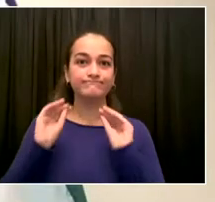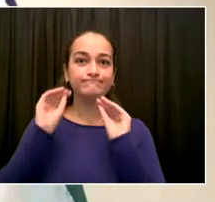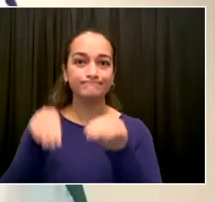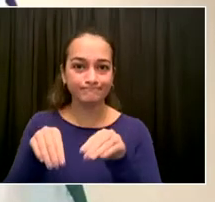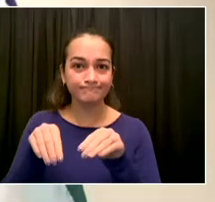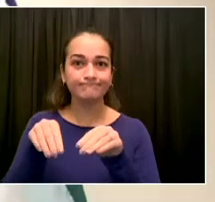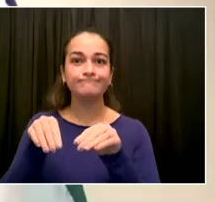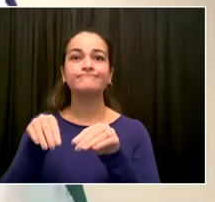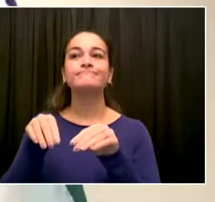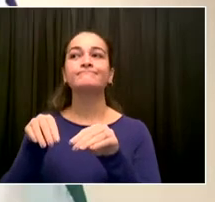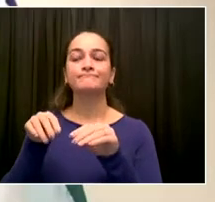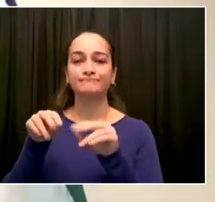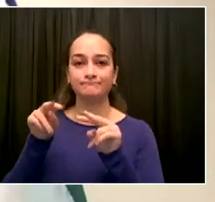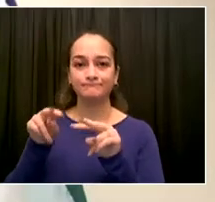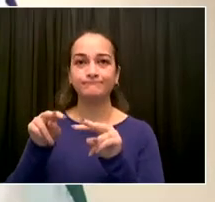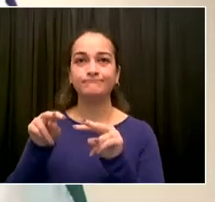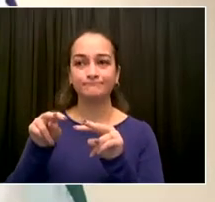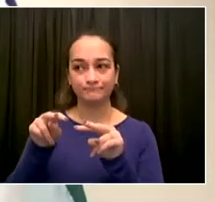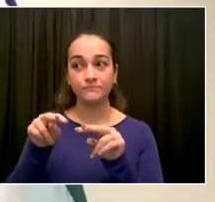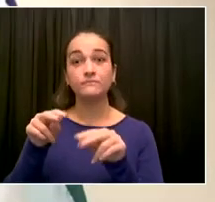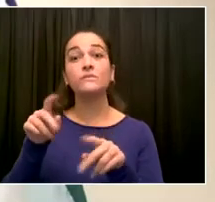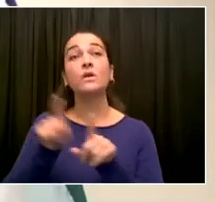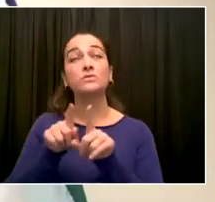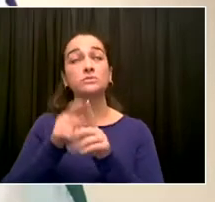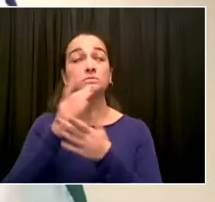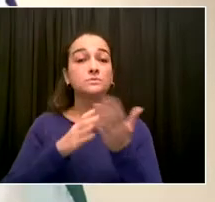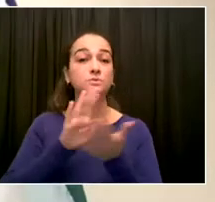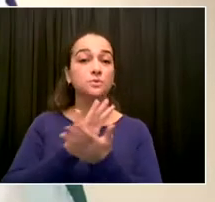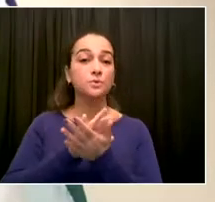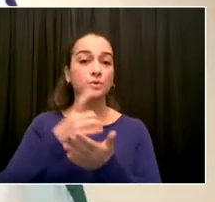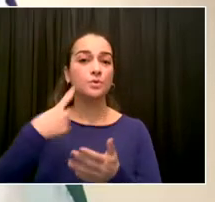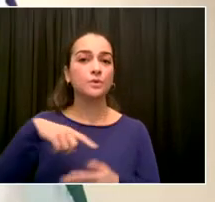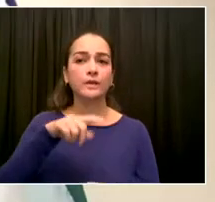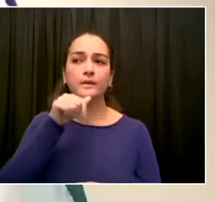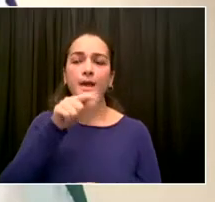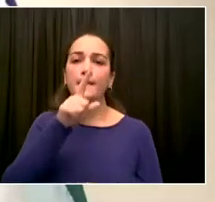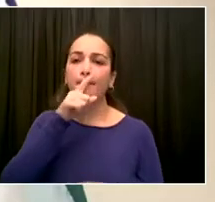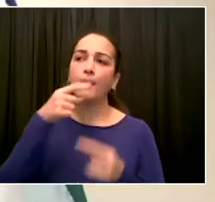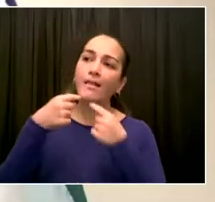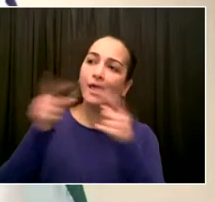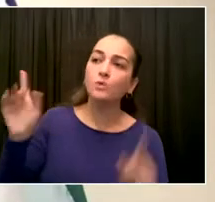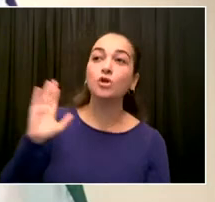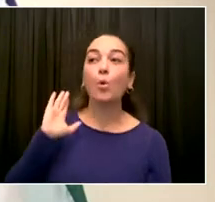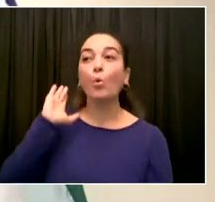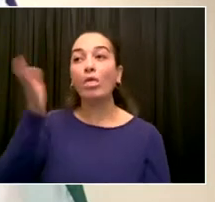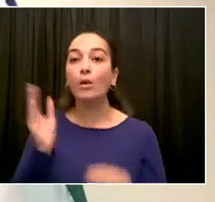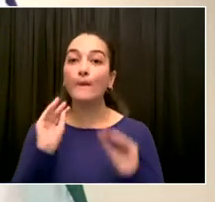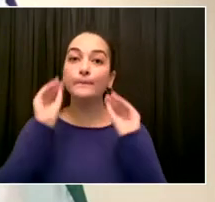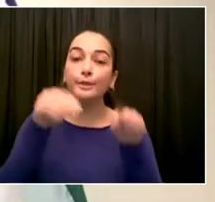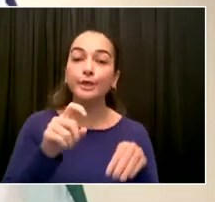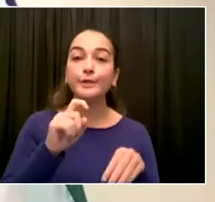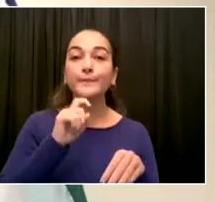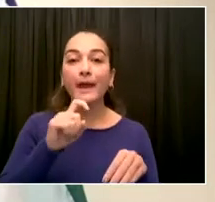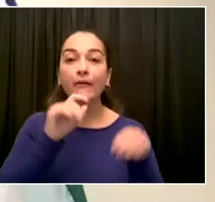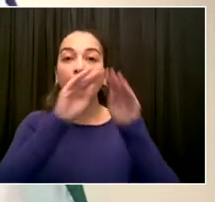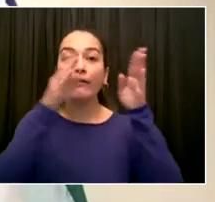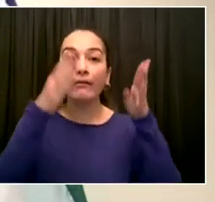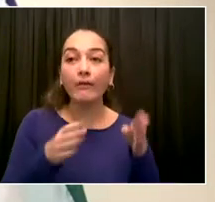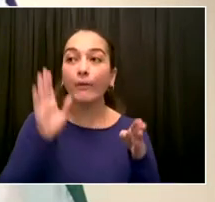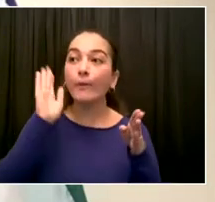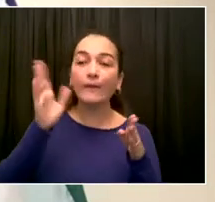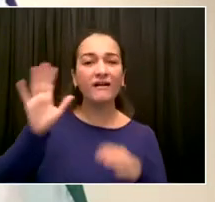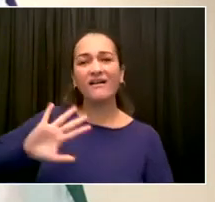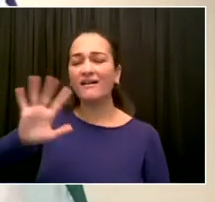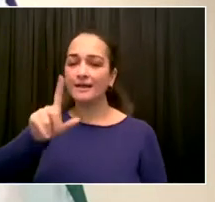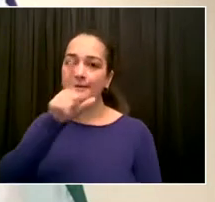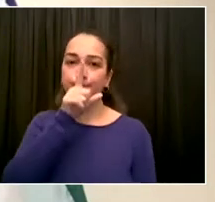recover a .380 caliber firearm. So it's something that we're going to have to manage. Working with the Department of